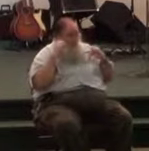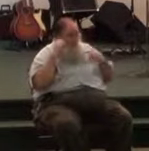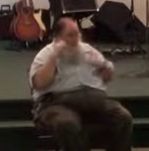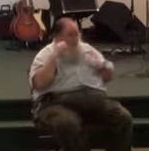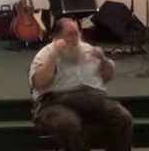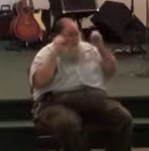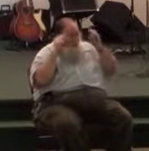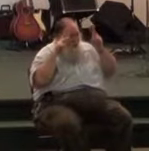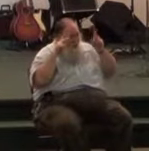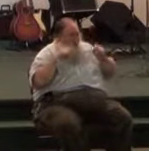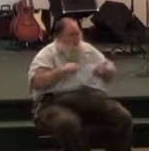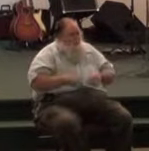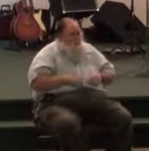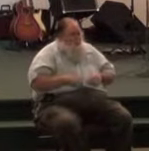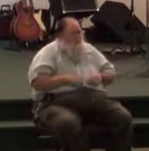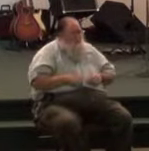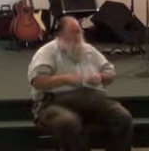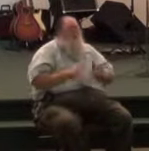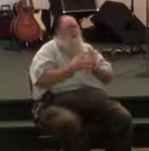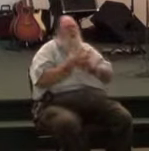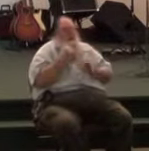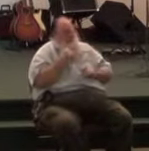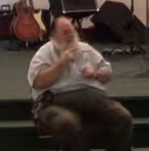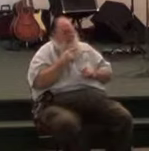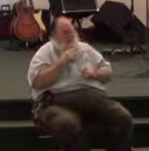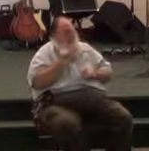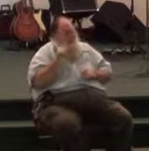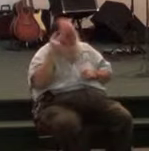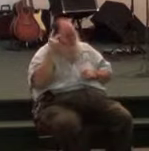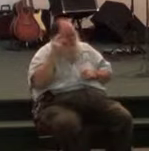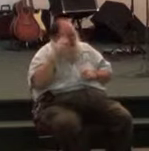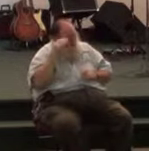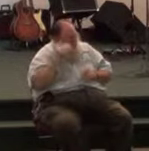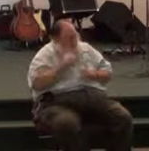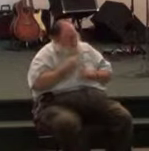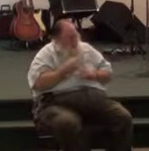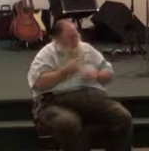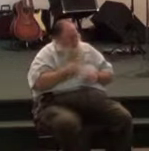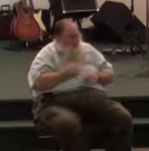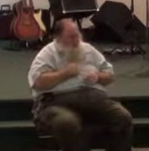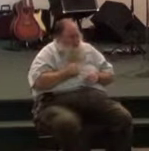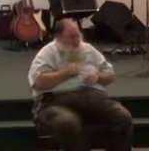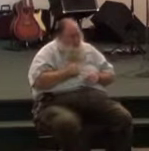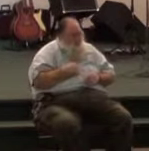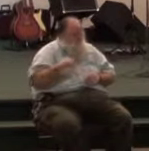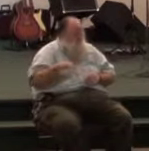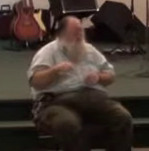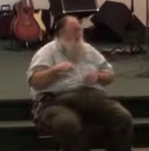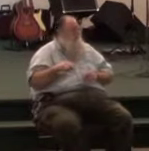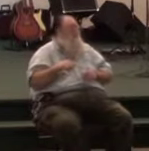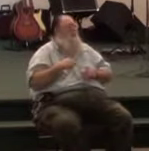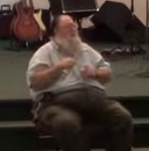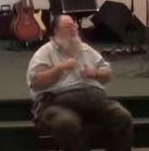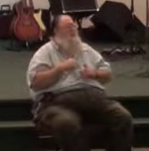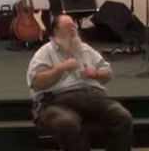And Jesus says, Saul, why do you persecute me? Paul was persecuting